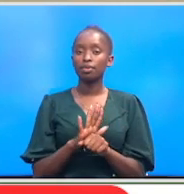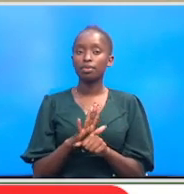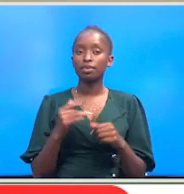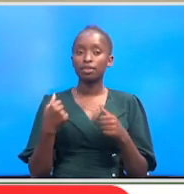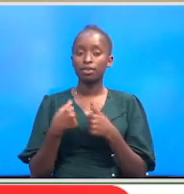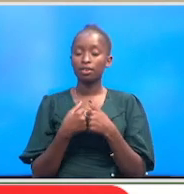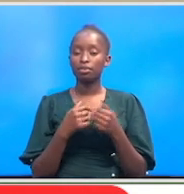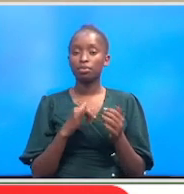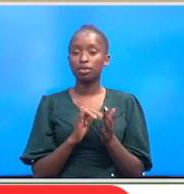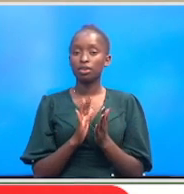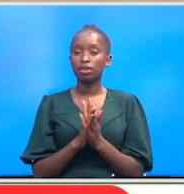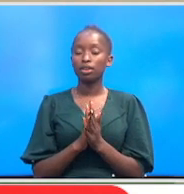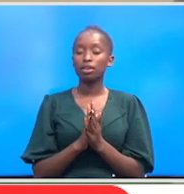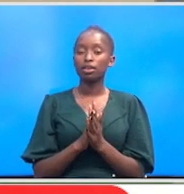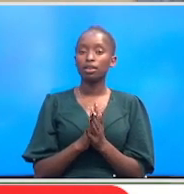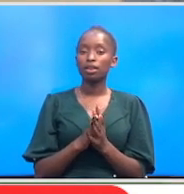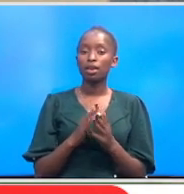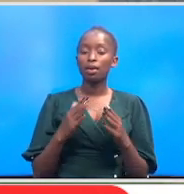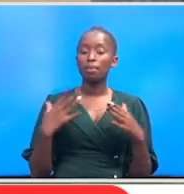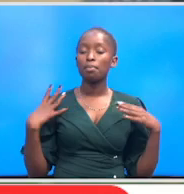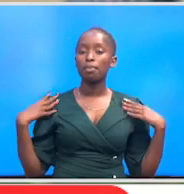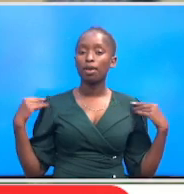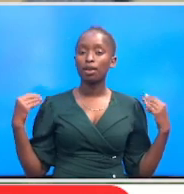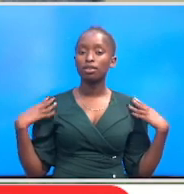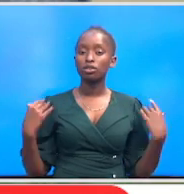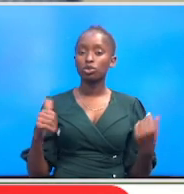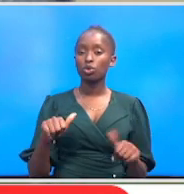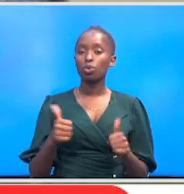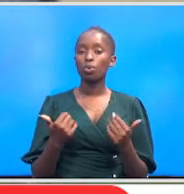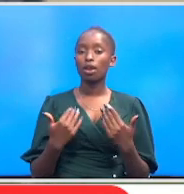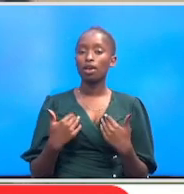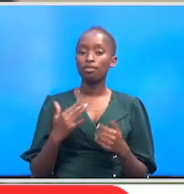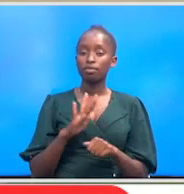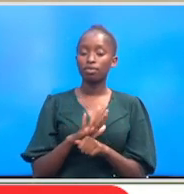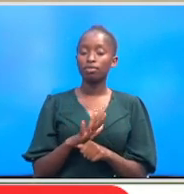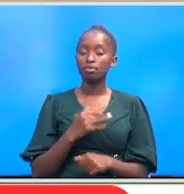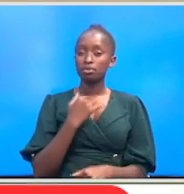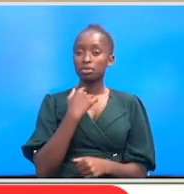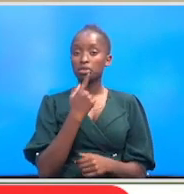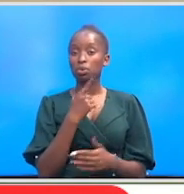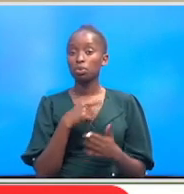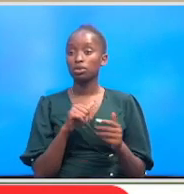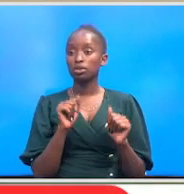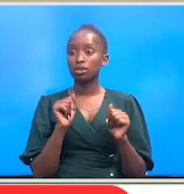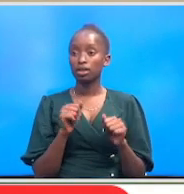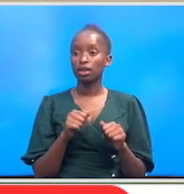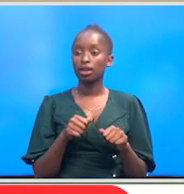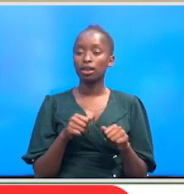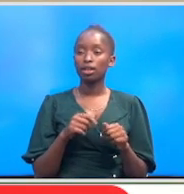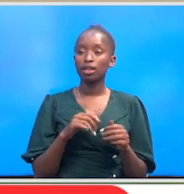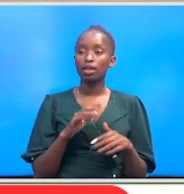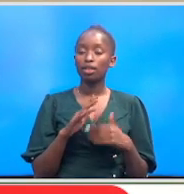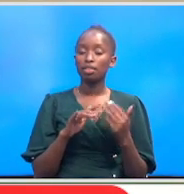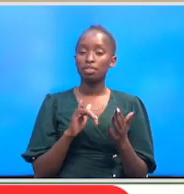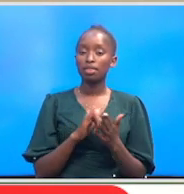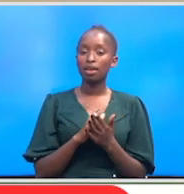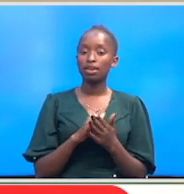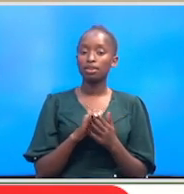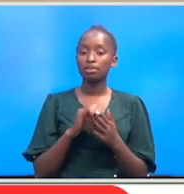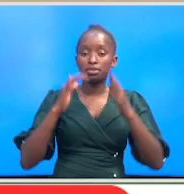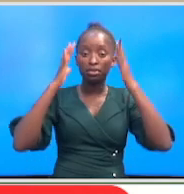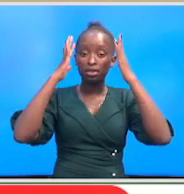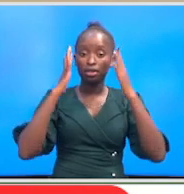na tume practice vizuri. Mimi naweza sema 19 ndio itaamua. Na